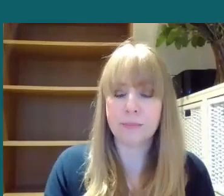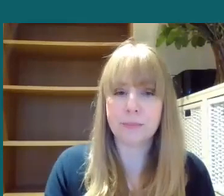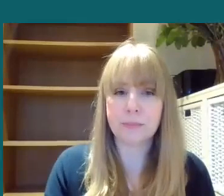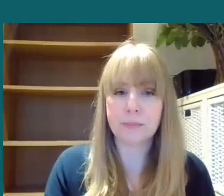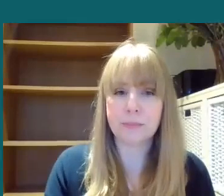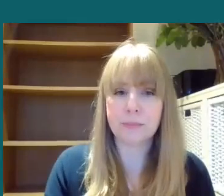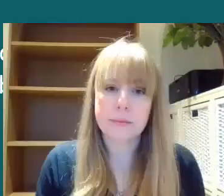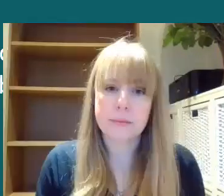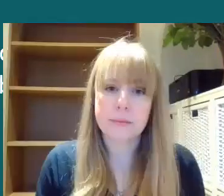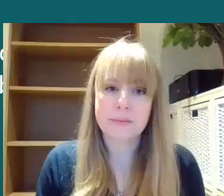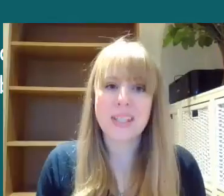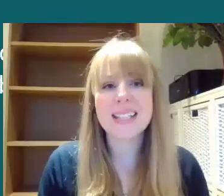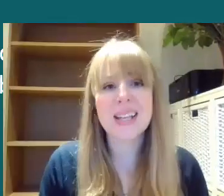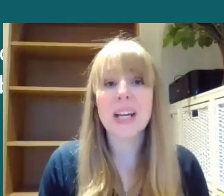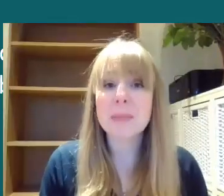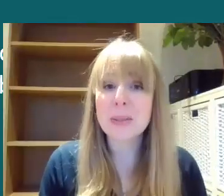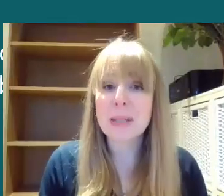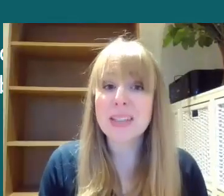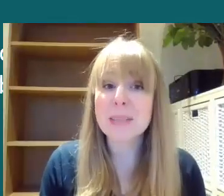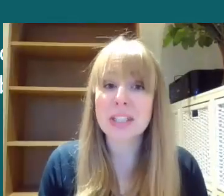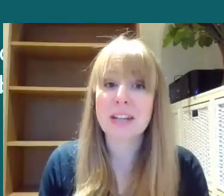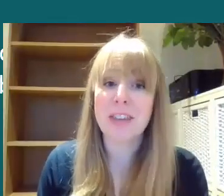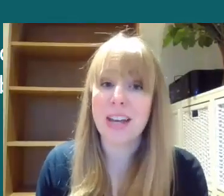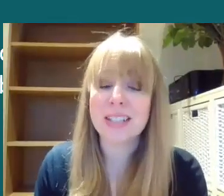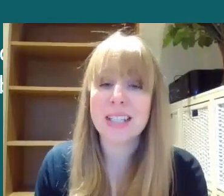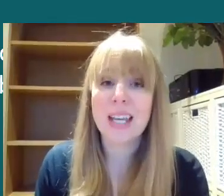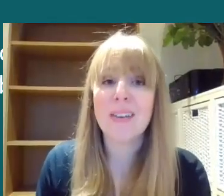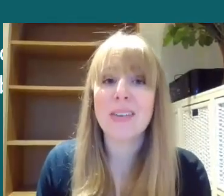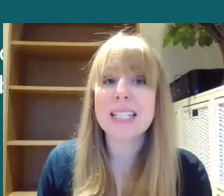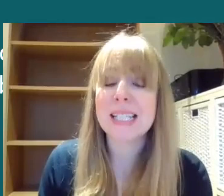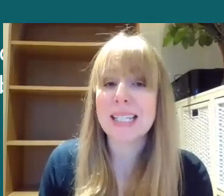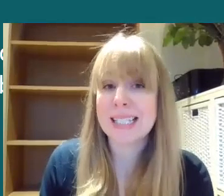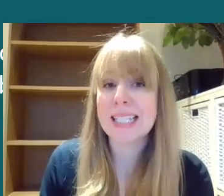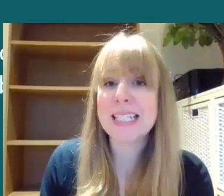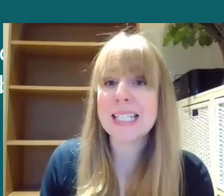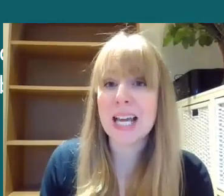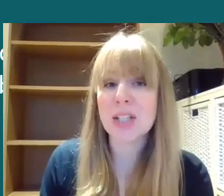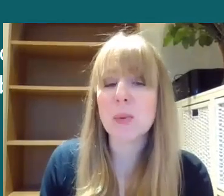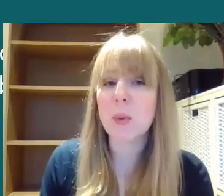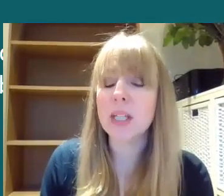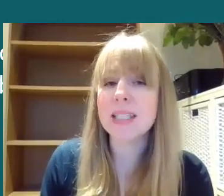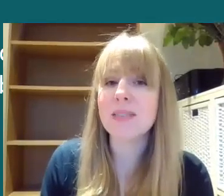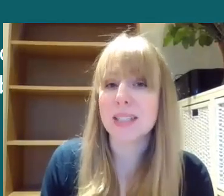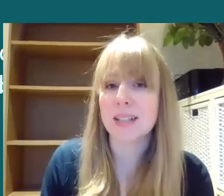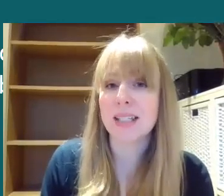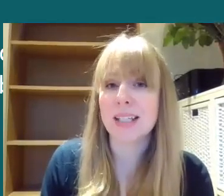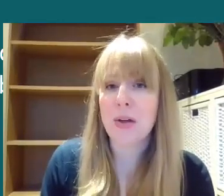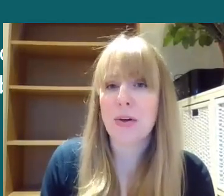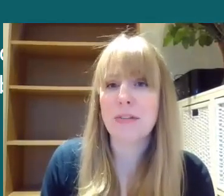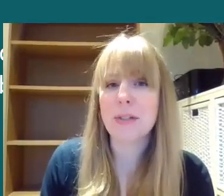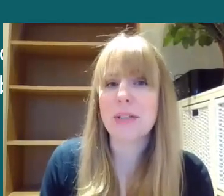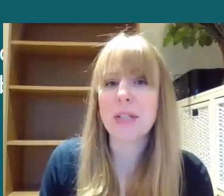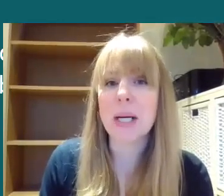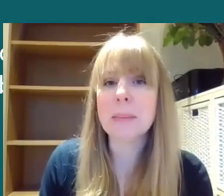others. Okay, so we're going to be talking about this project first, which is an international qualitative